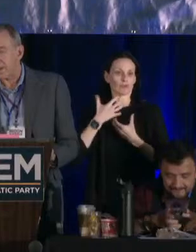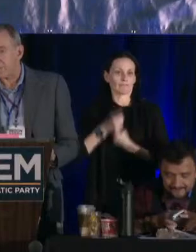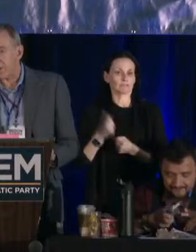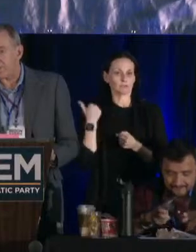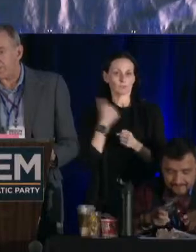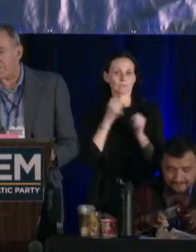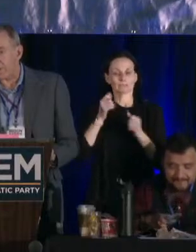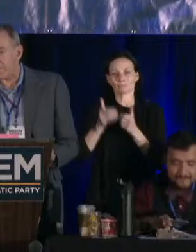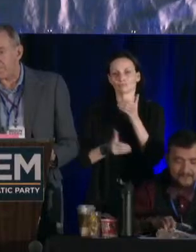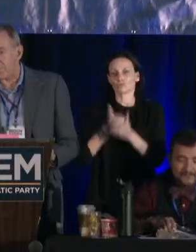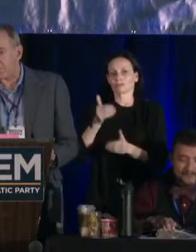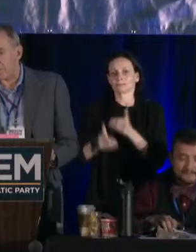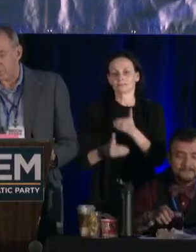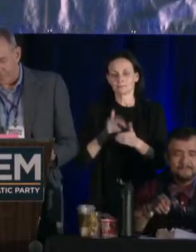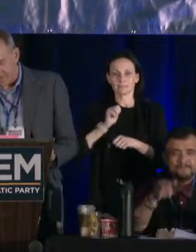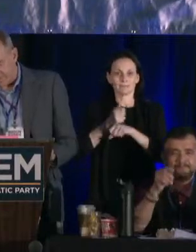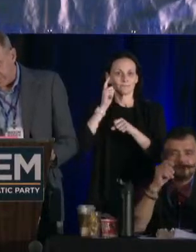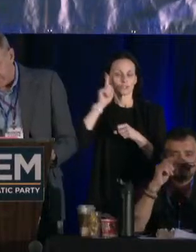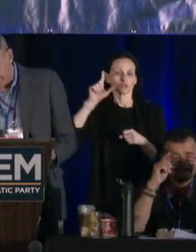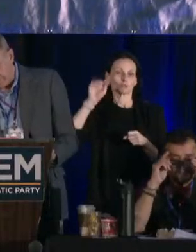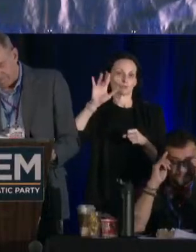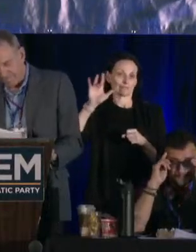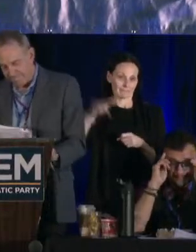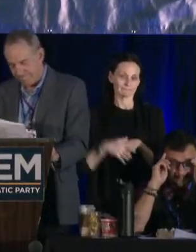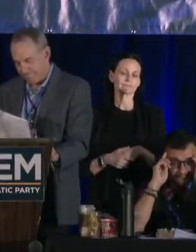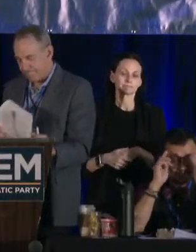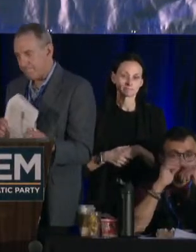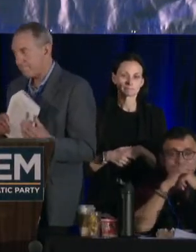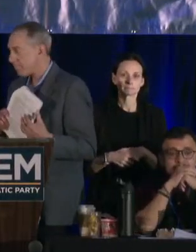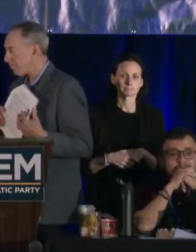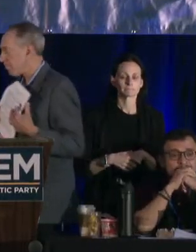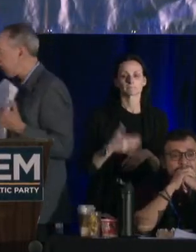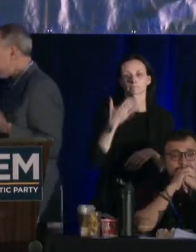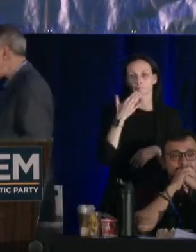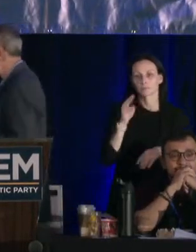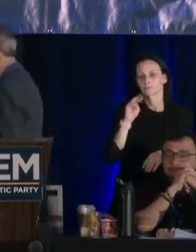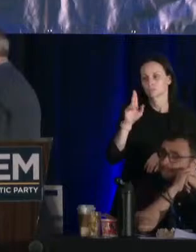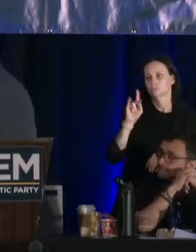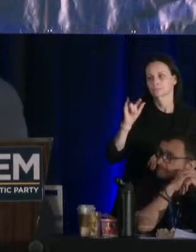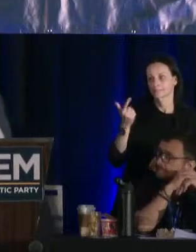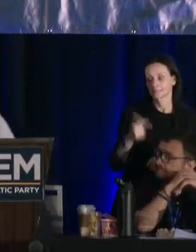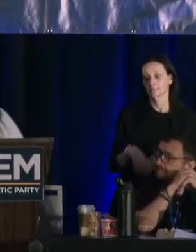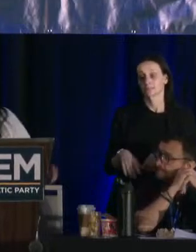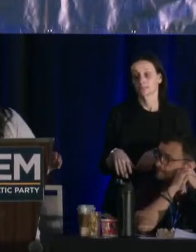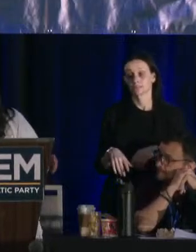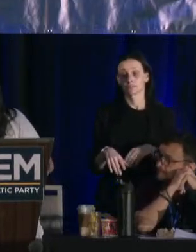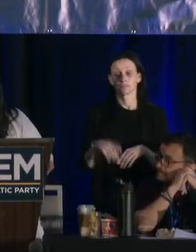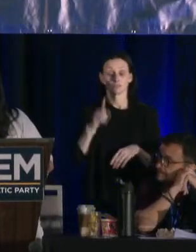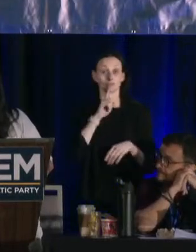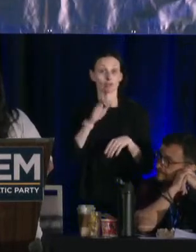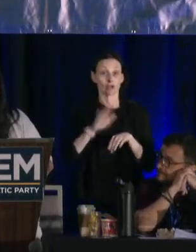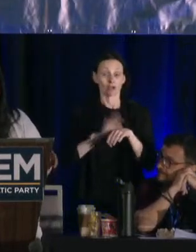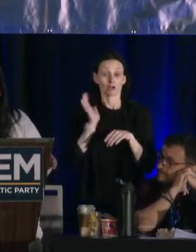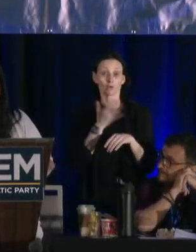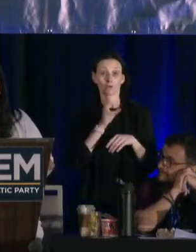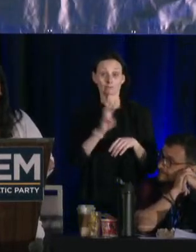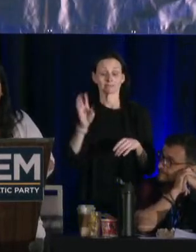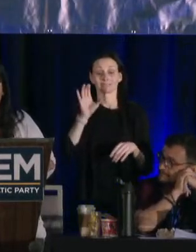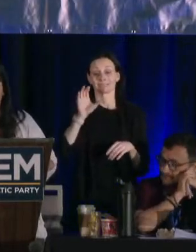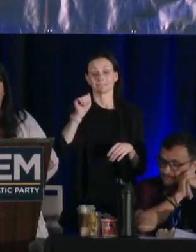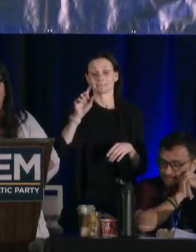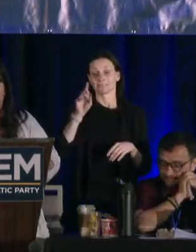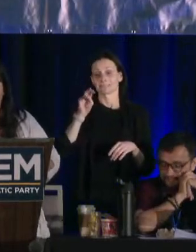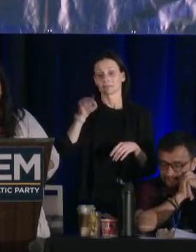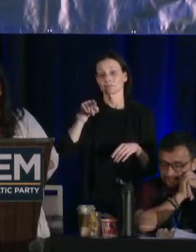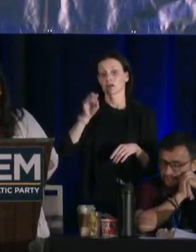great process set up for the 2025 ADEMs. Thank you, Mr. King. And to find that on our website,